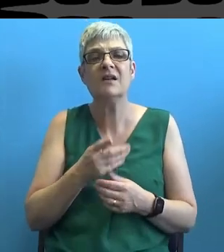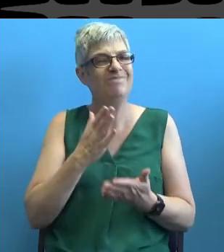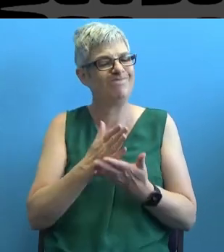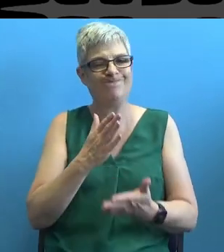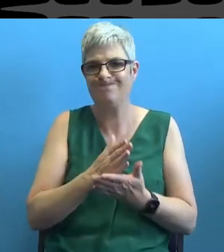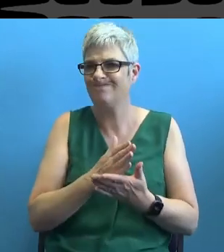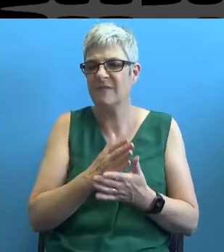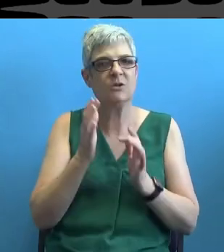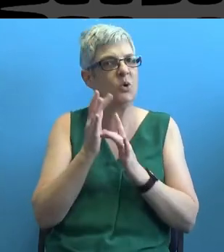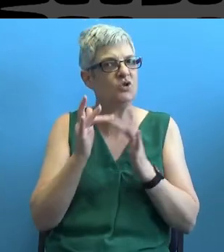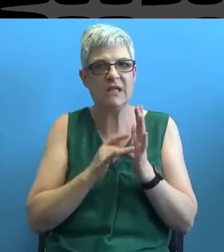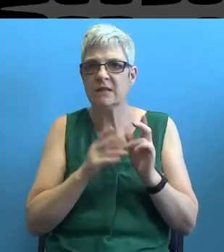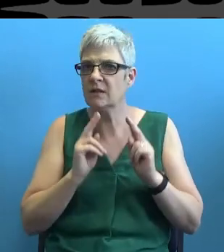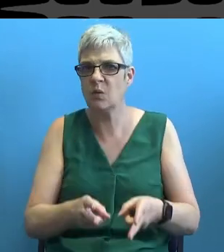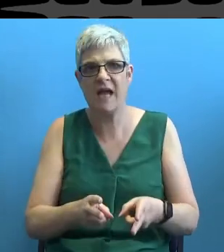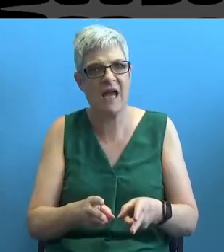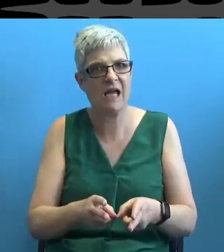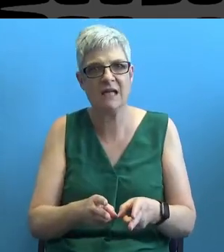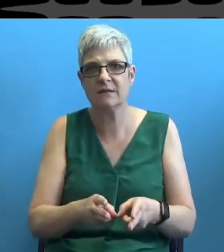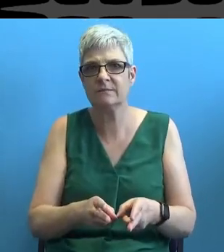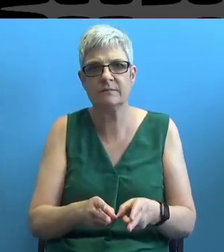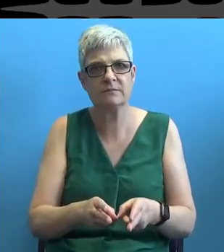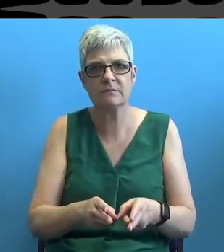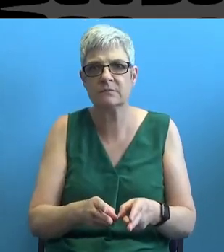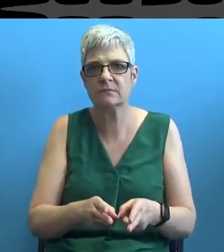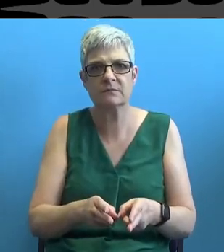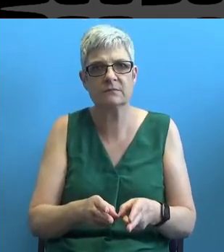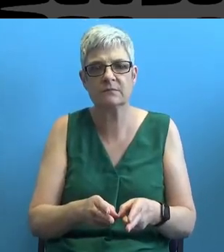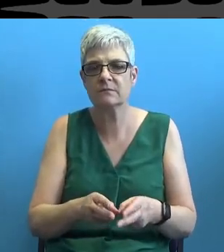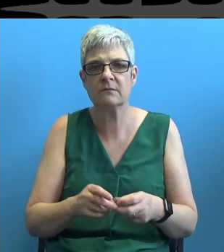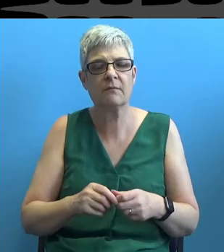it's not the way of Jesus.